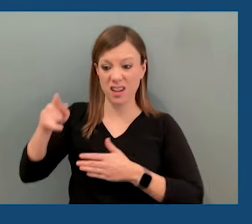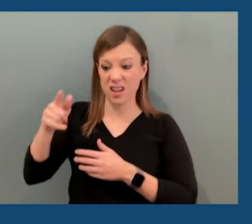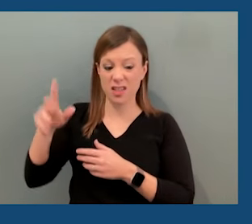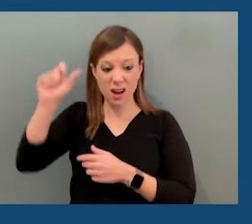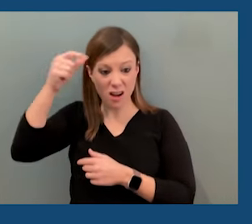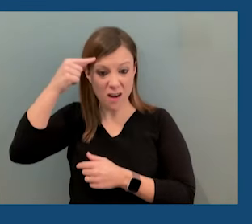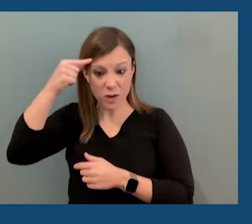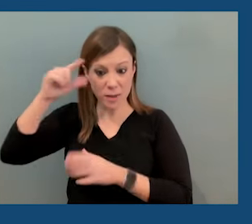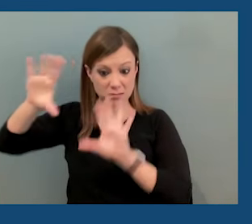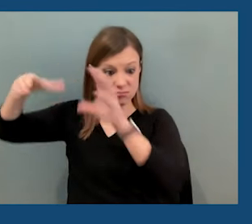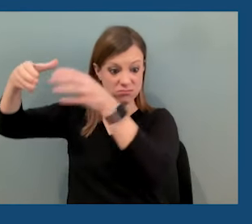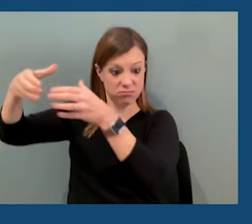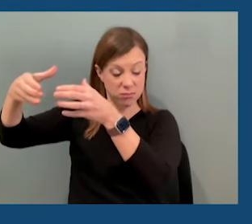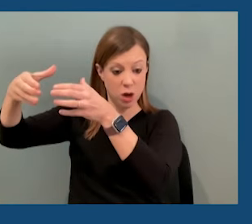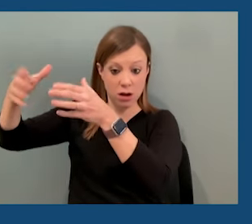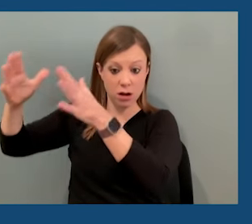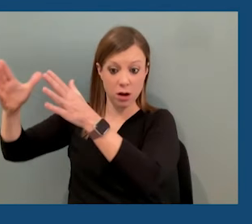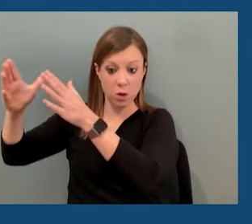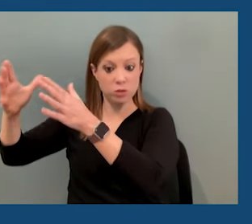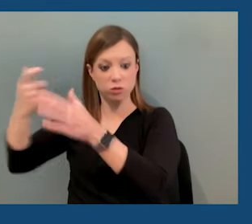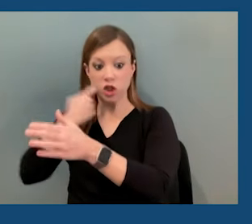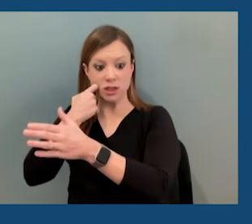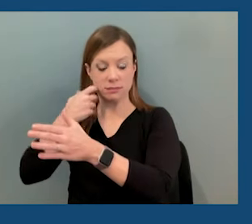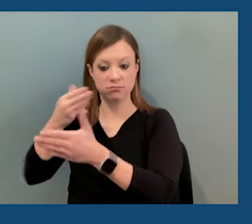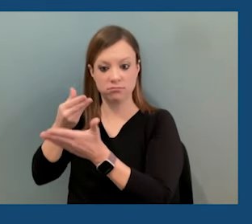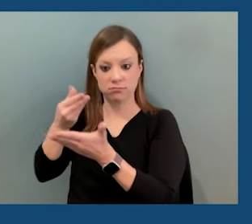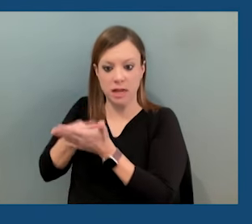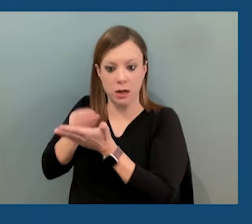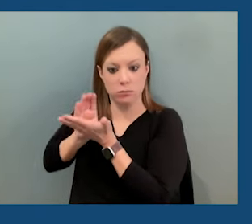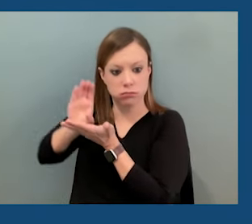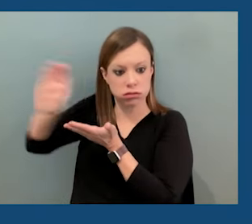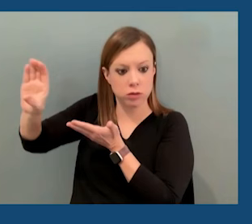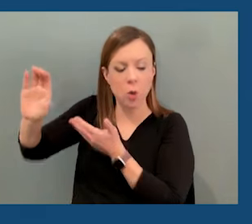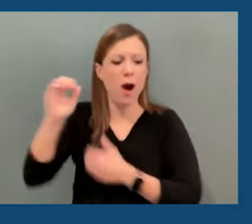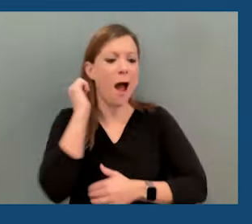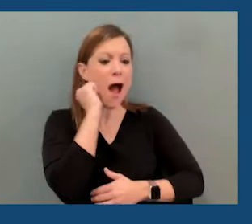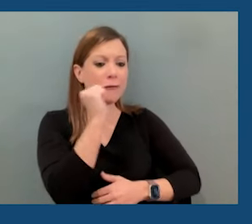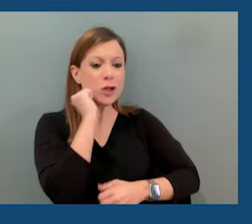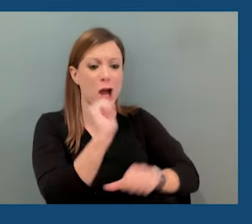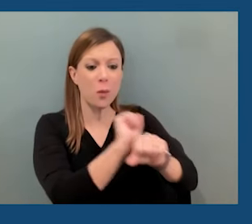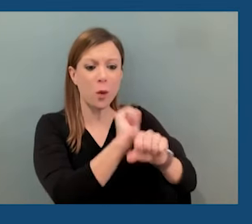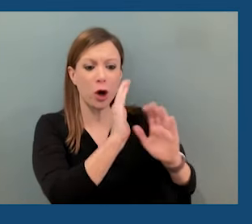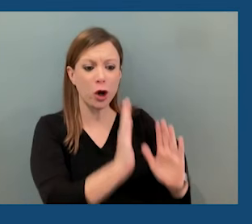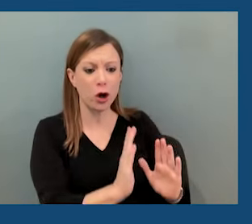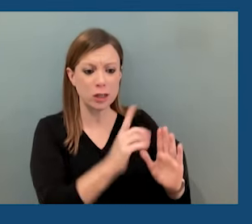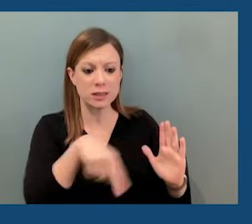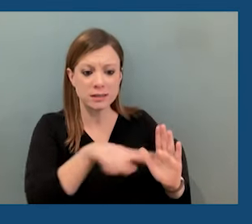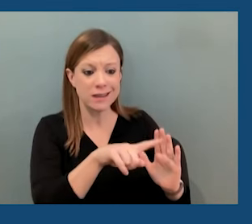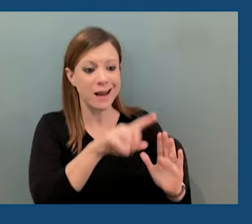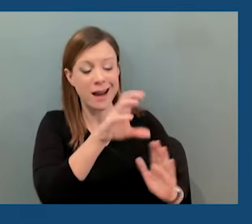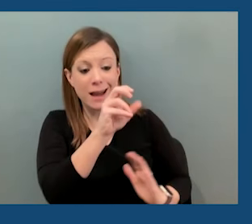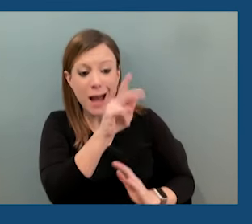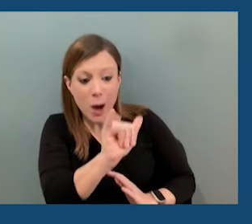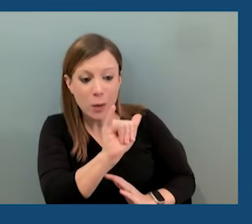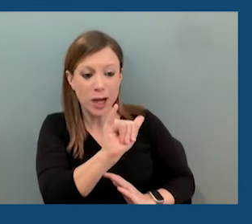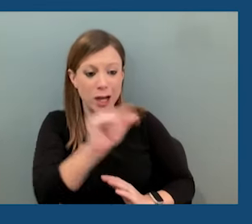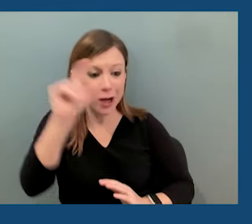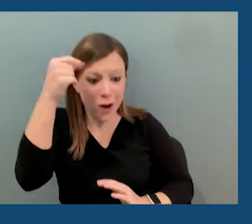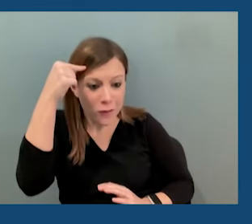money, but for our everyday workings, the things that we have to do, that we turn to the state as a partner, as the county government, the local governments as well.